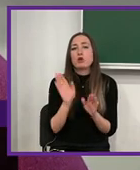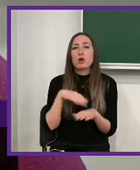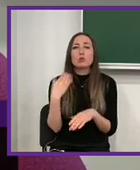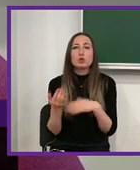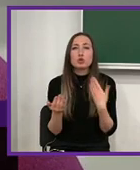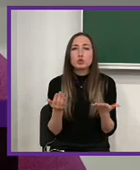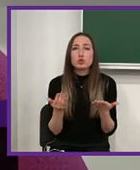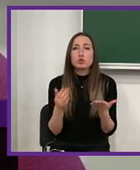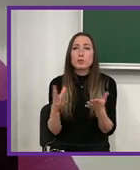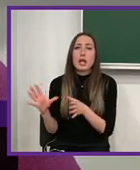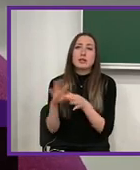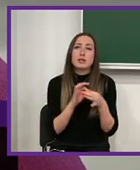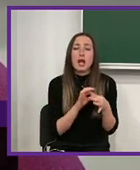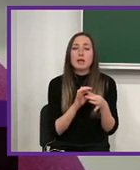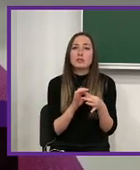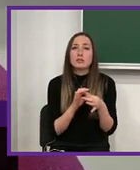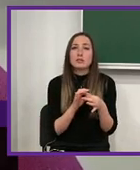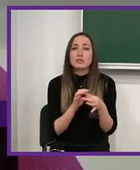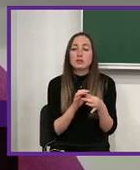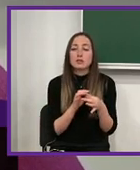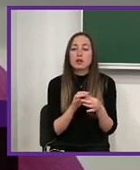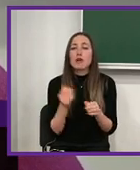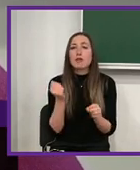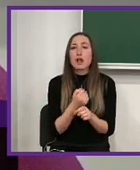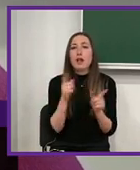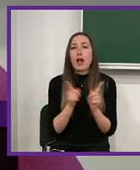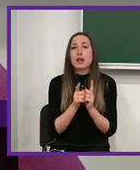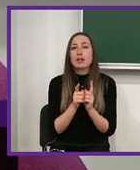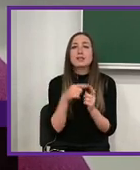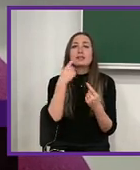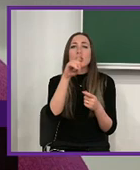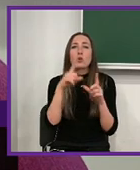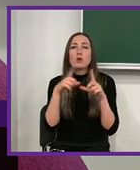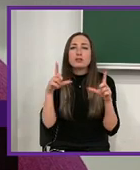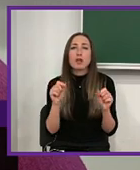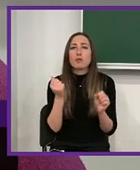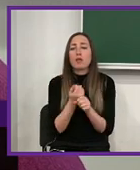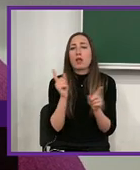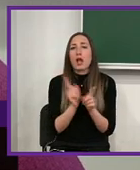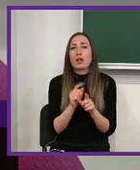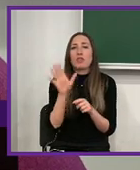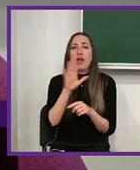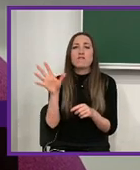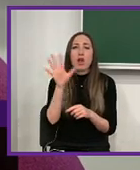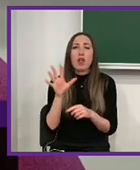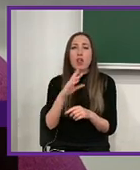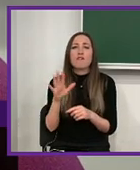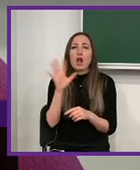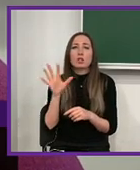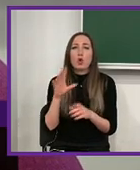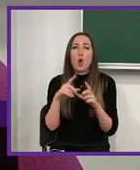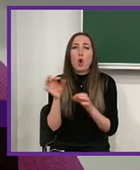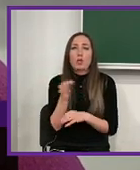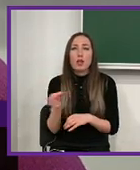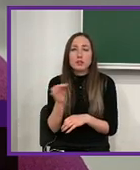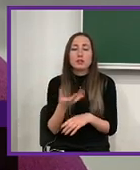also stakeholders, other NGOs that we are talking to, I would say we always get, well, not always, but